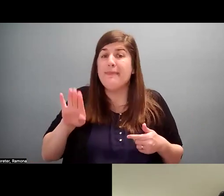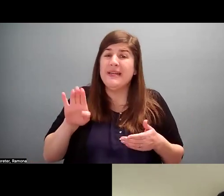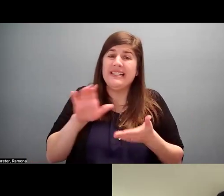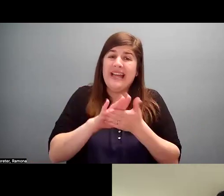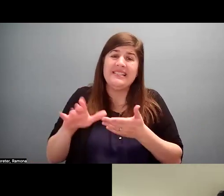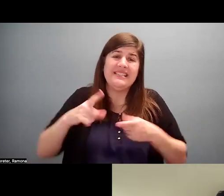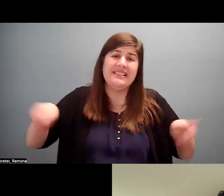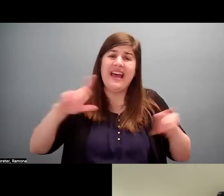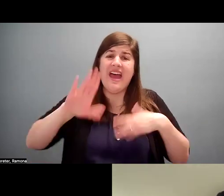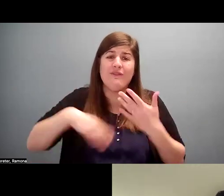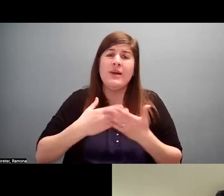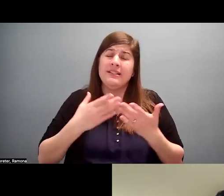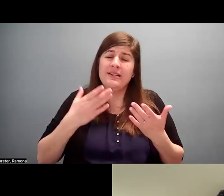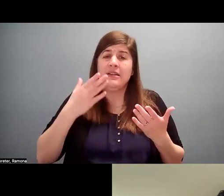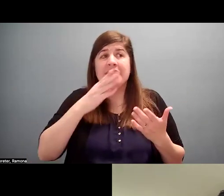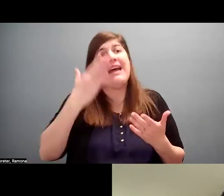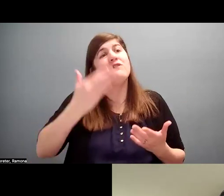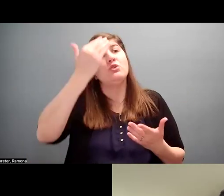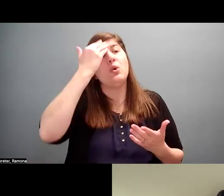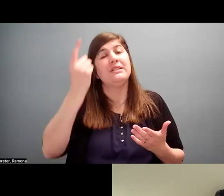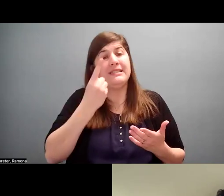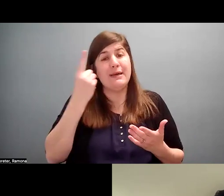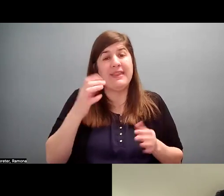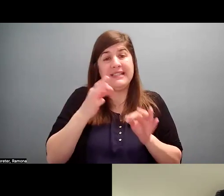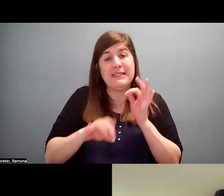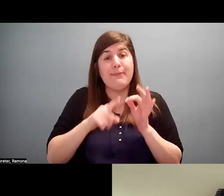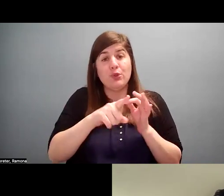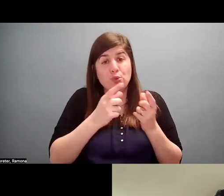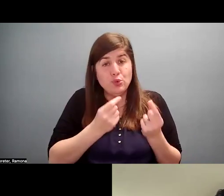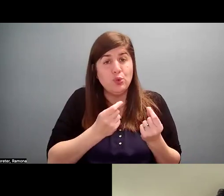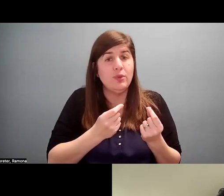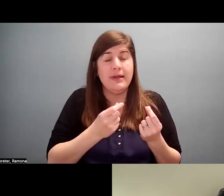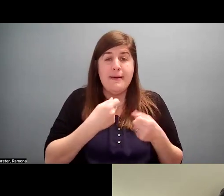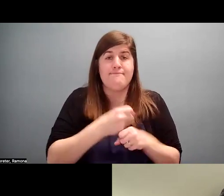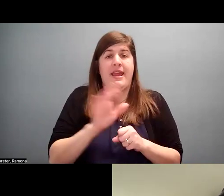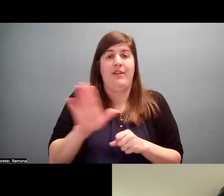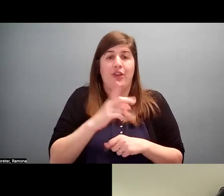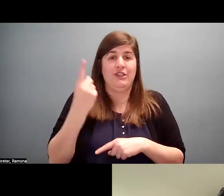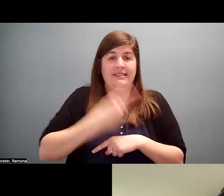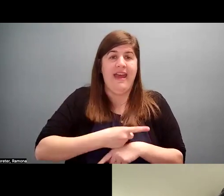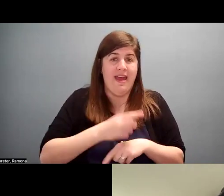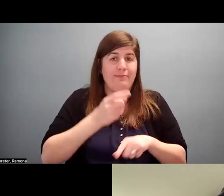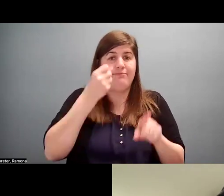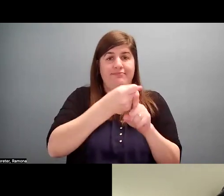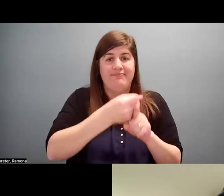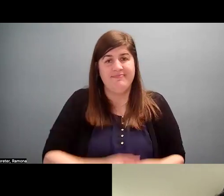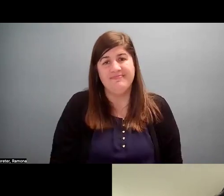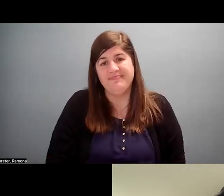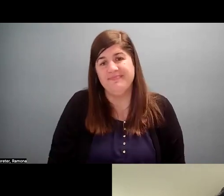you never know why like something small that you can do might be the day for someone else. Really good